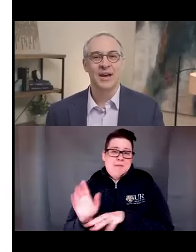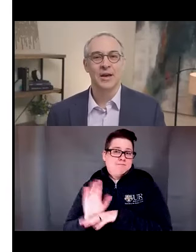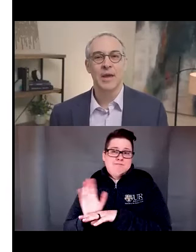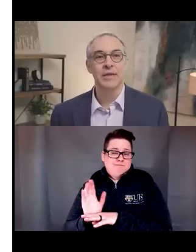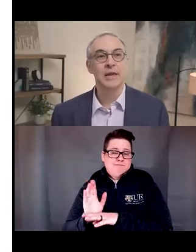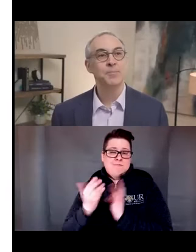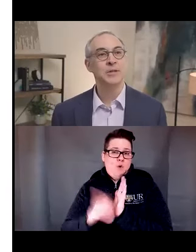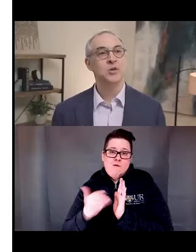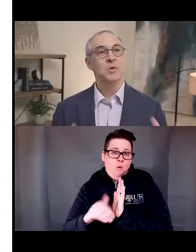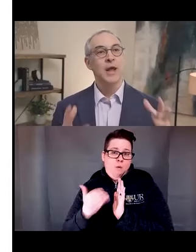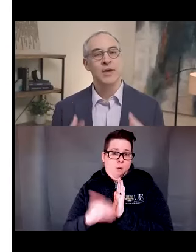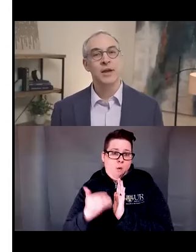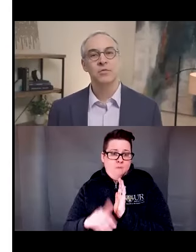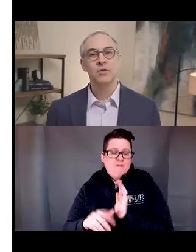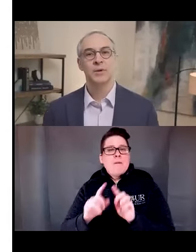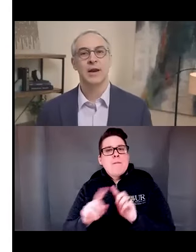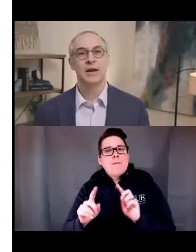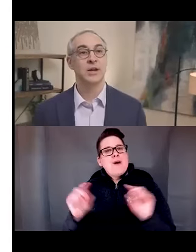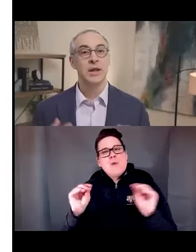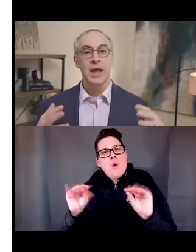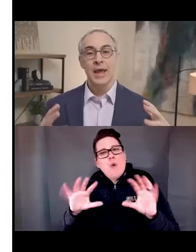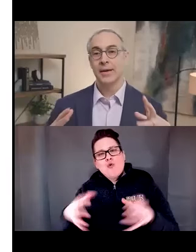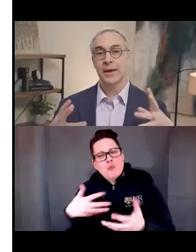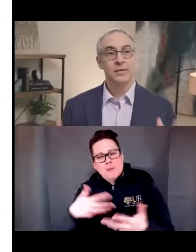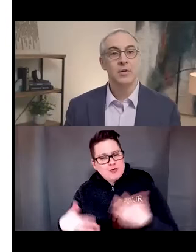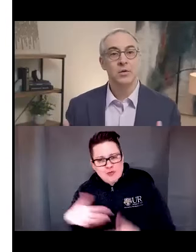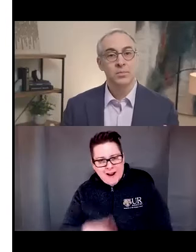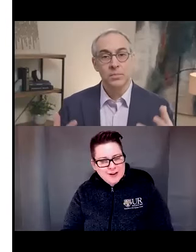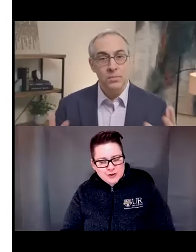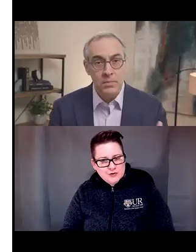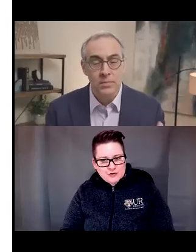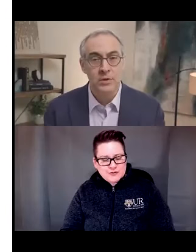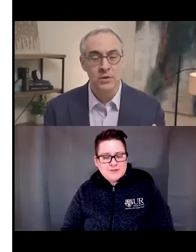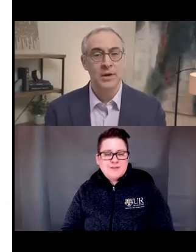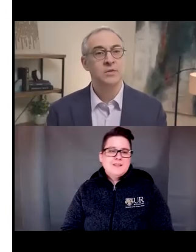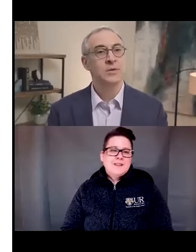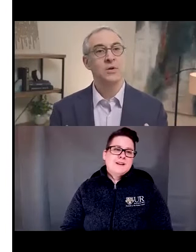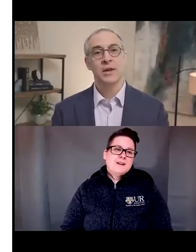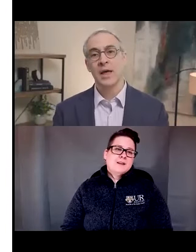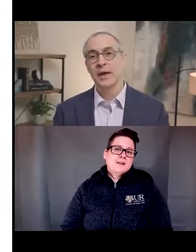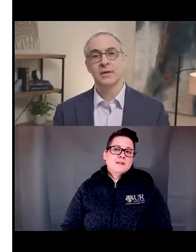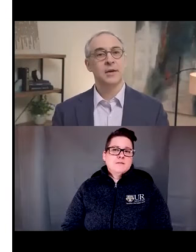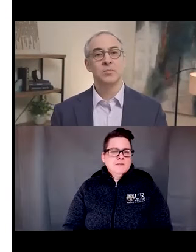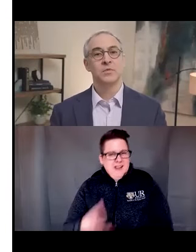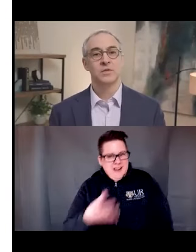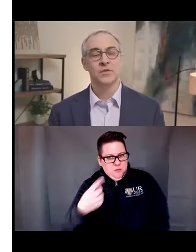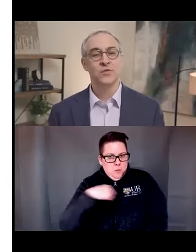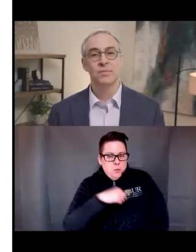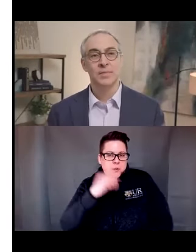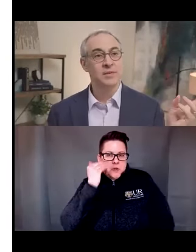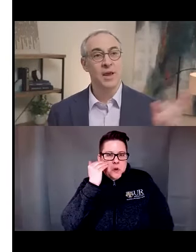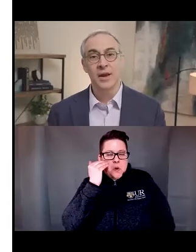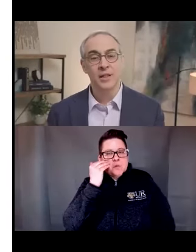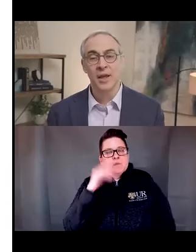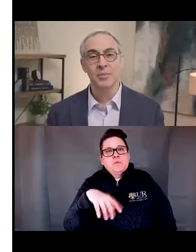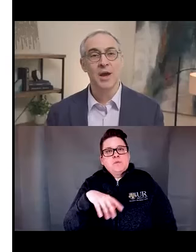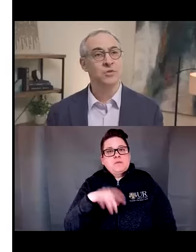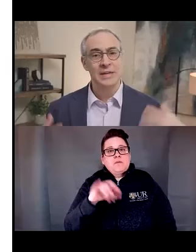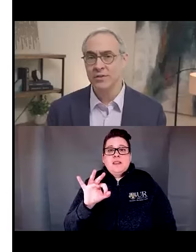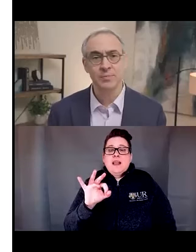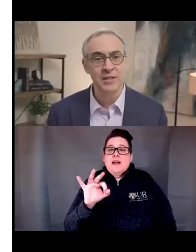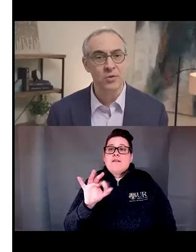and they get it, but you don't have that group interaction. And between us, we know that a lot of times if you assign